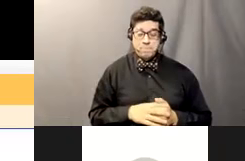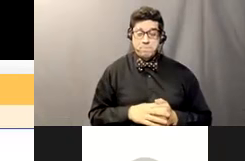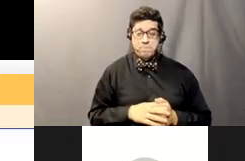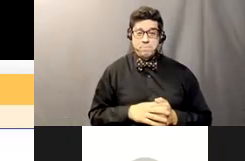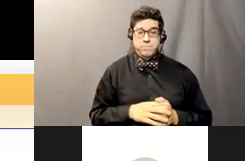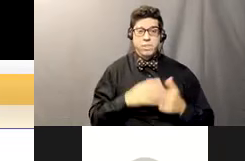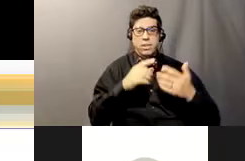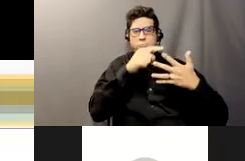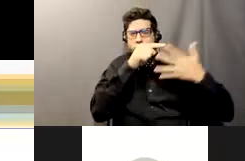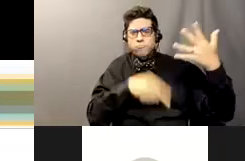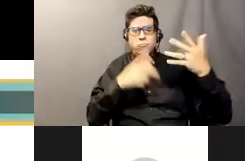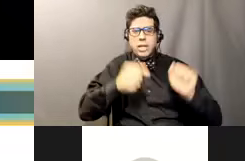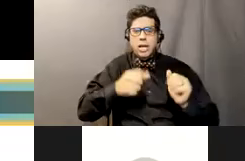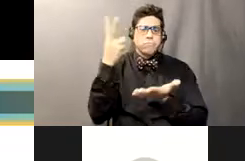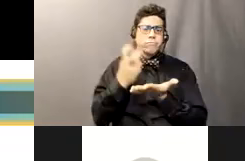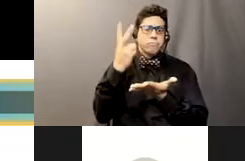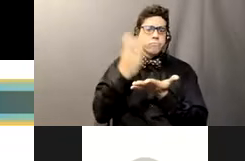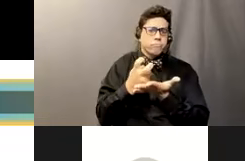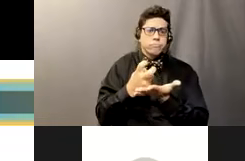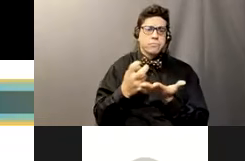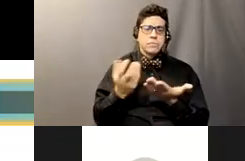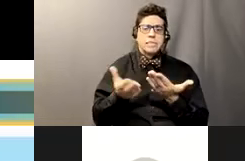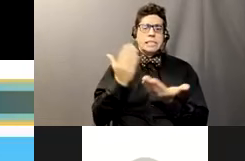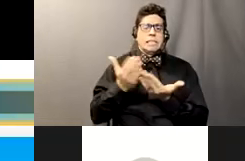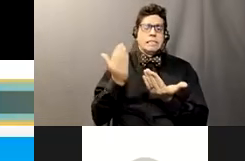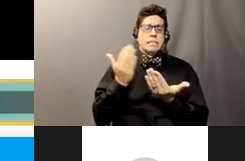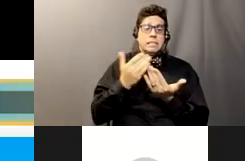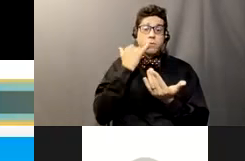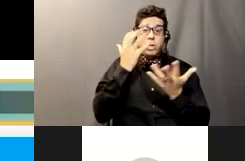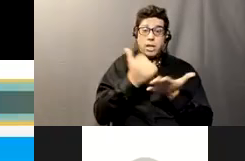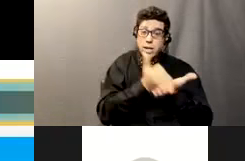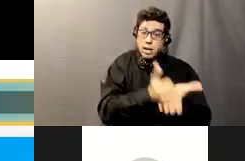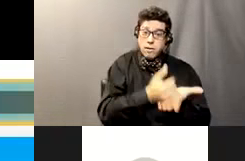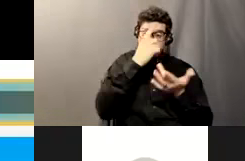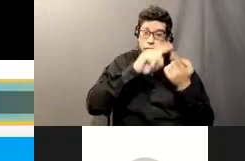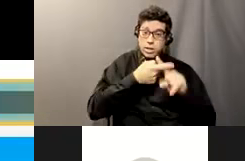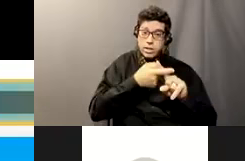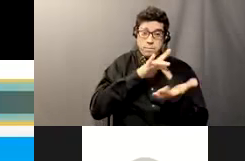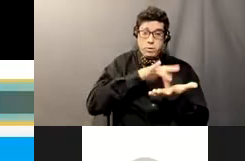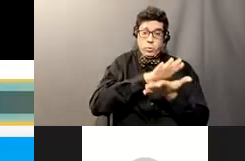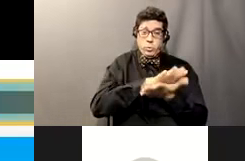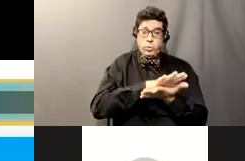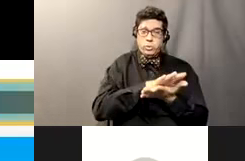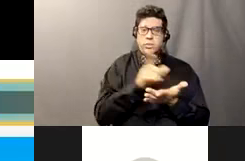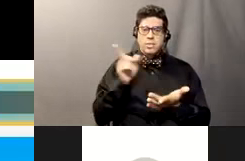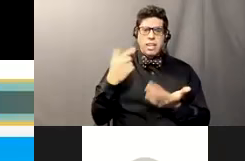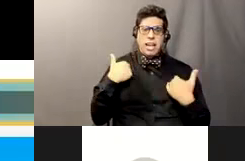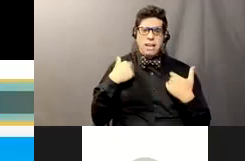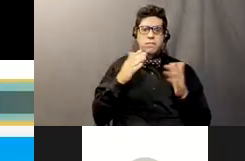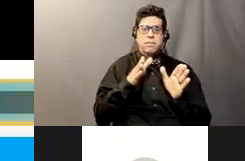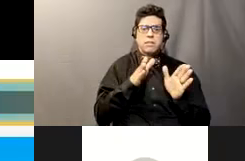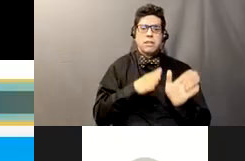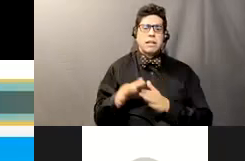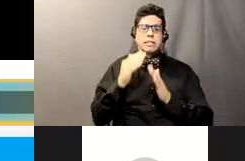be downloaded. For example, if you wanted to download materials for how to help a friend for middle school students, you'd have access to a typed lesson plan along